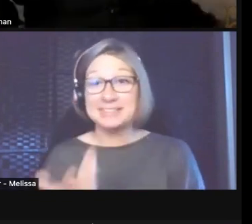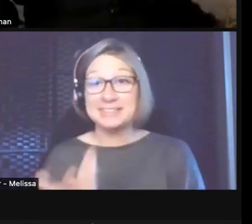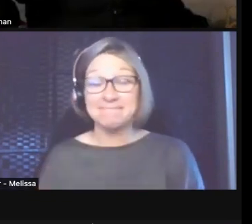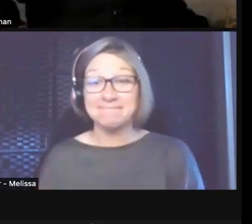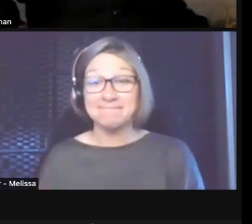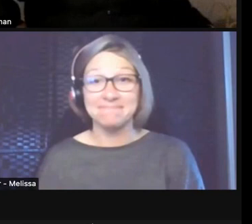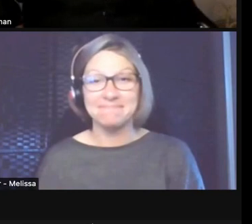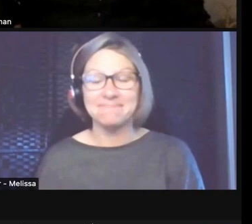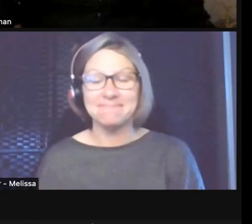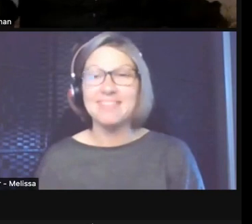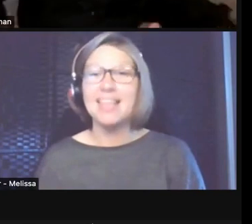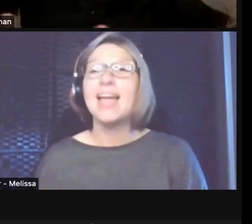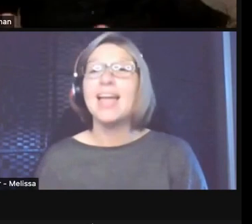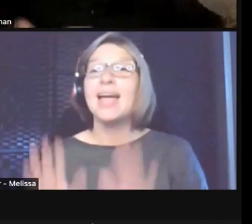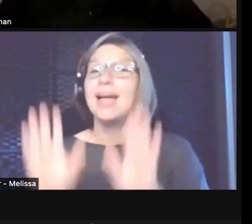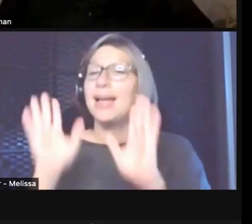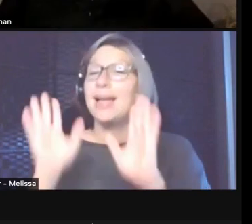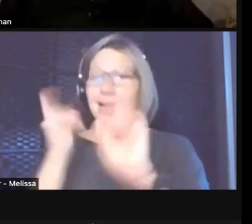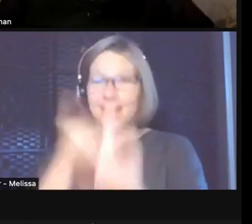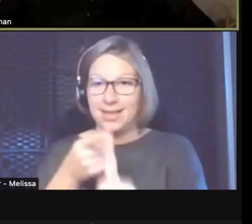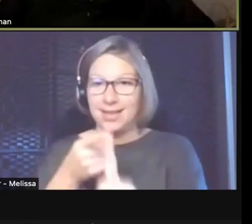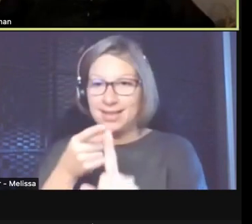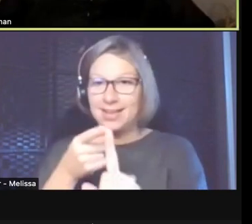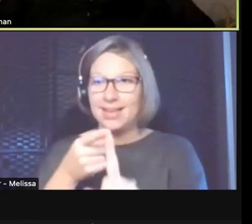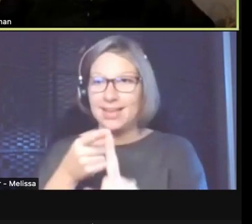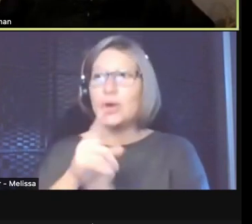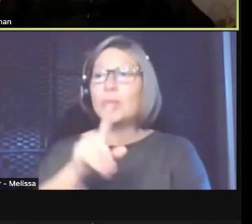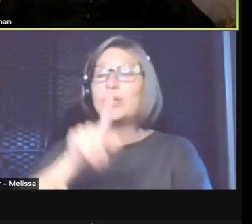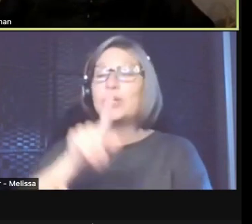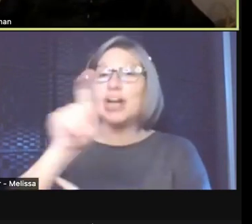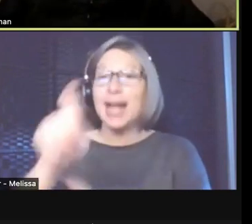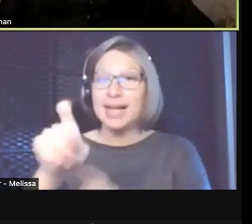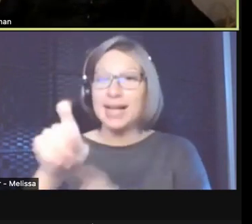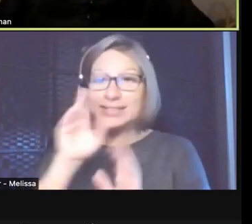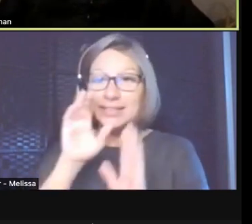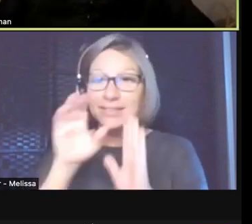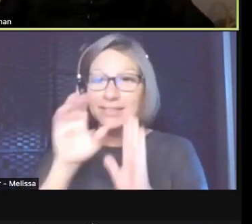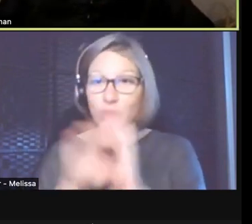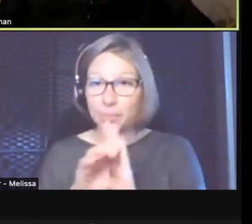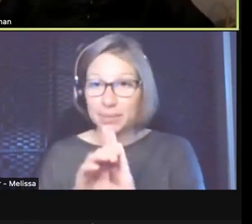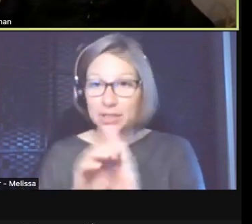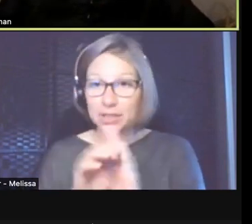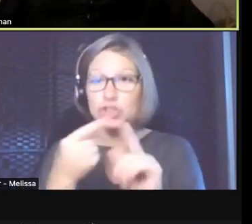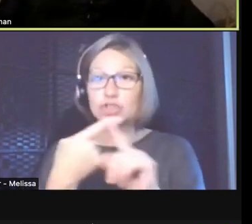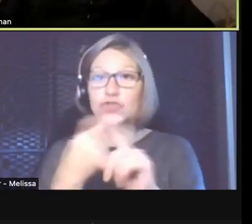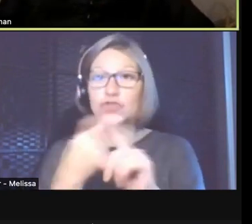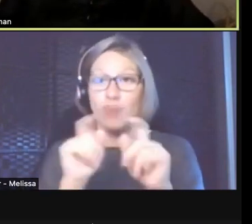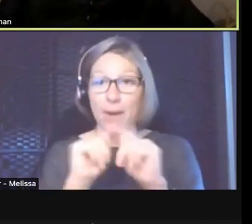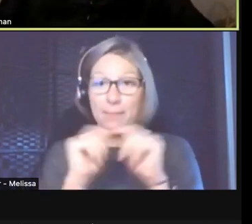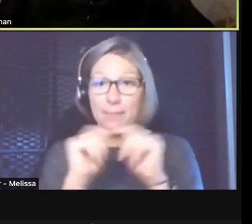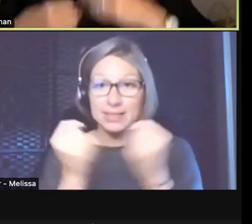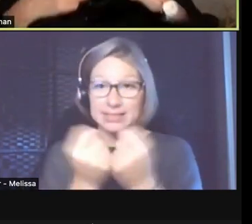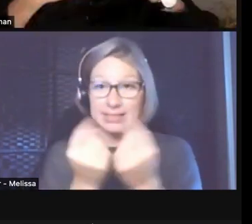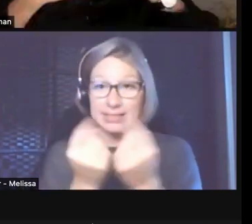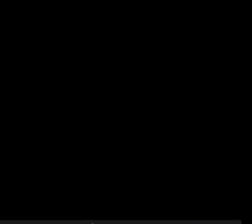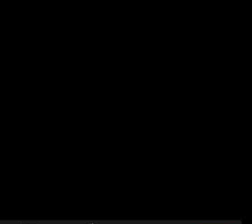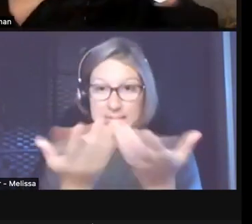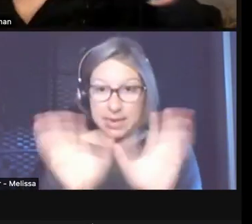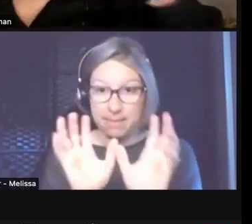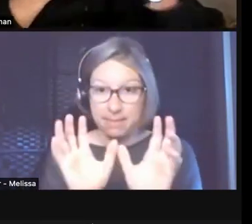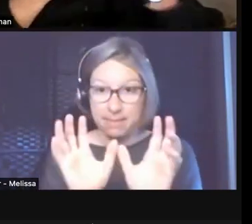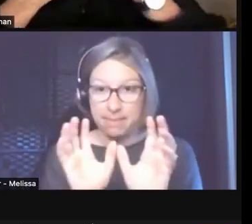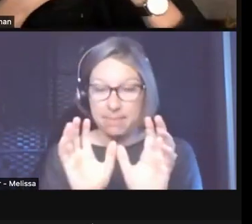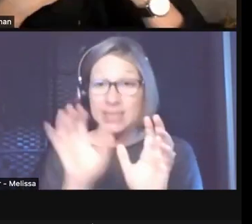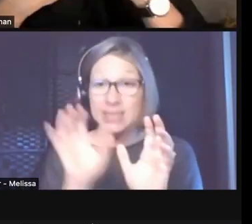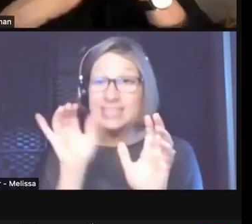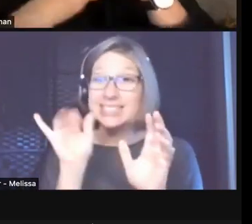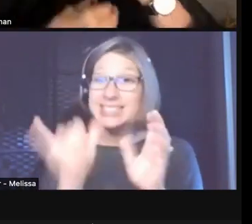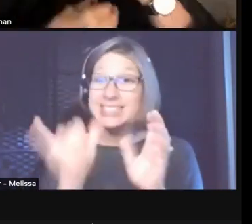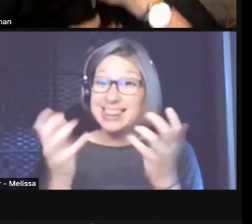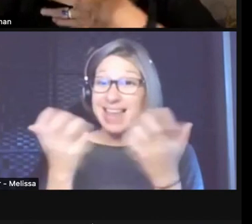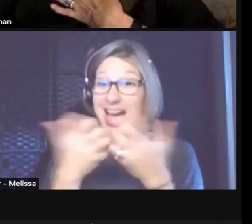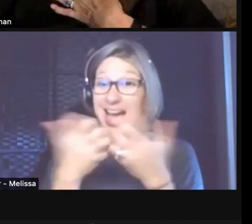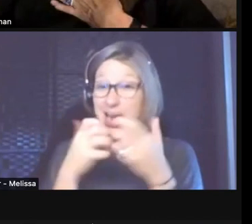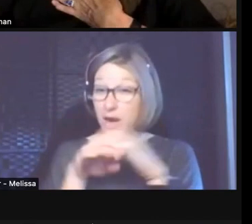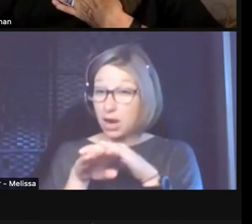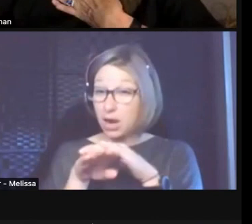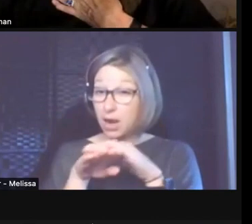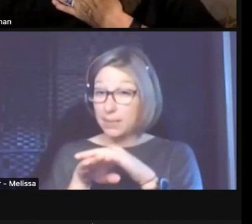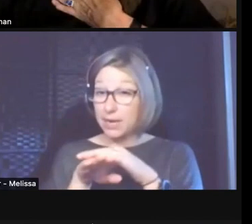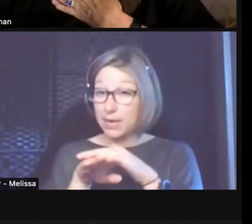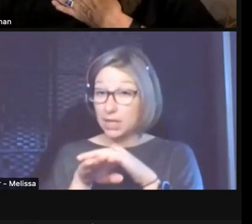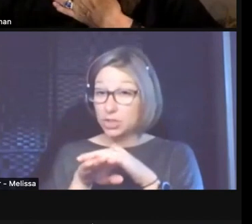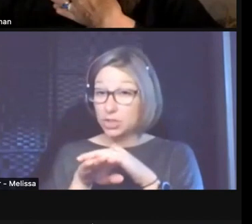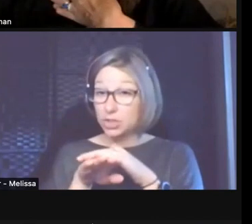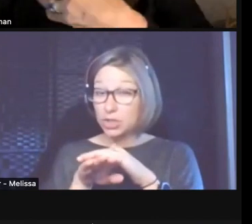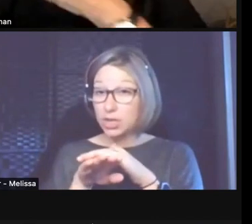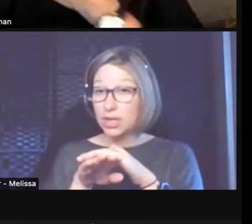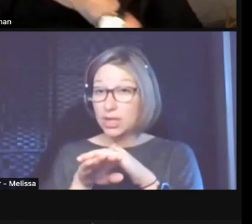you're asking for pictures from the team, is that an accommodation? Would you say that I